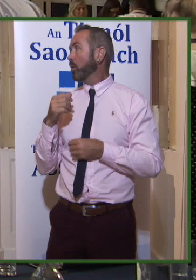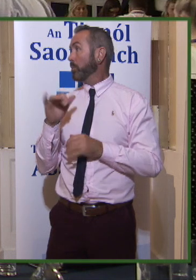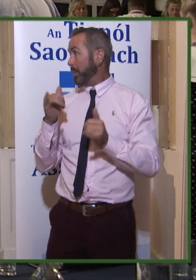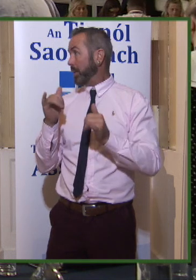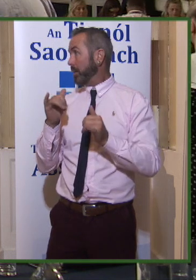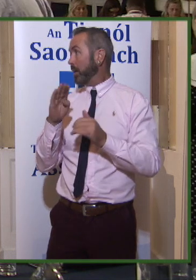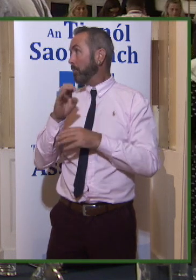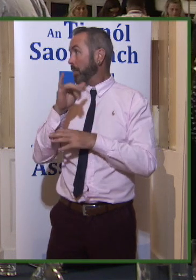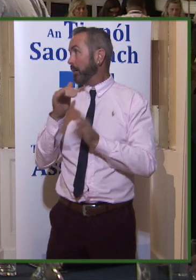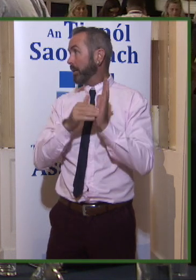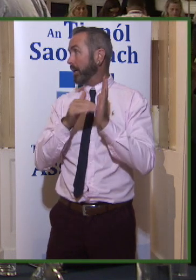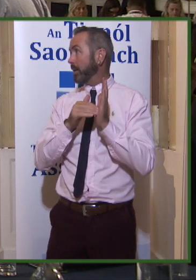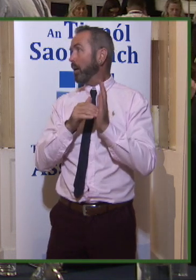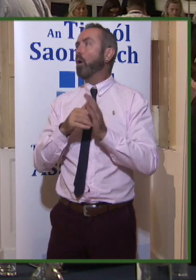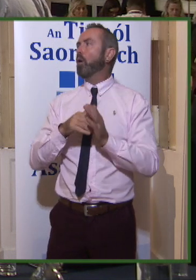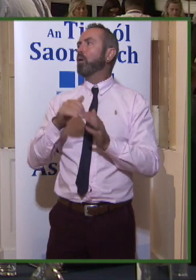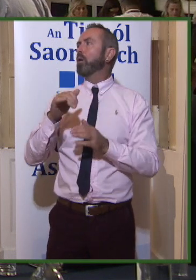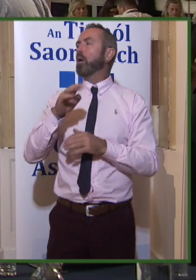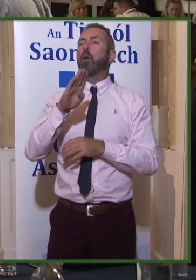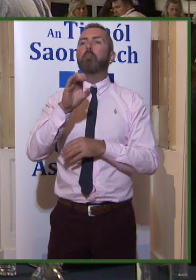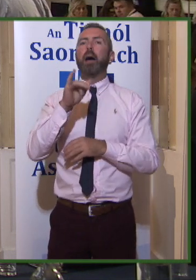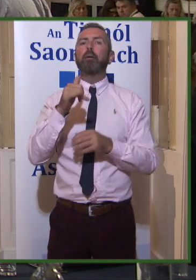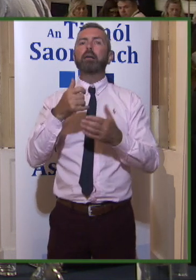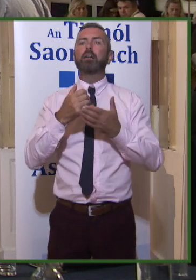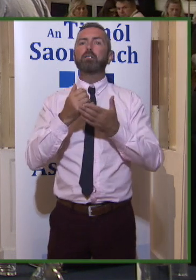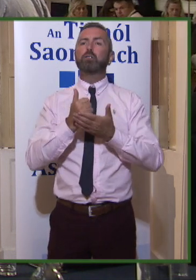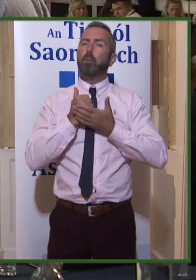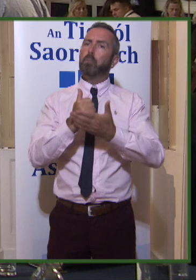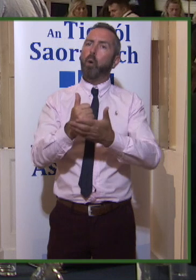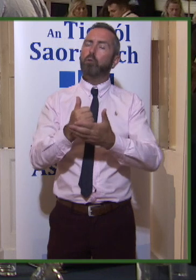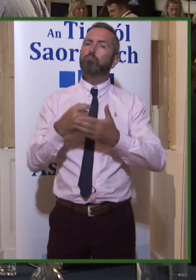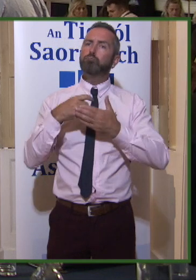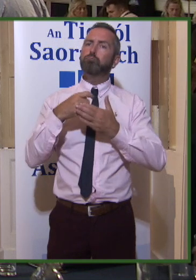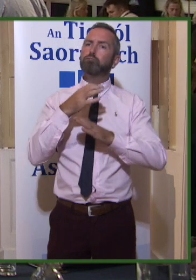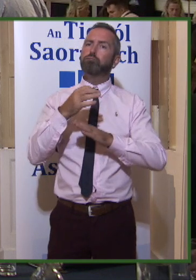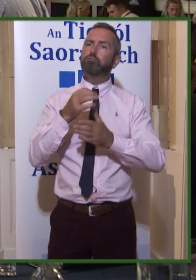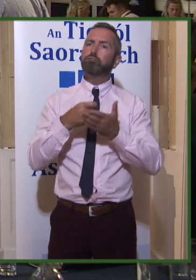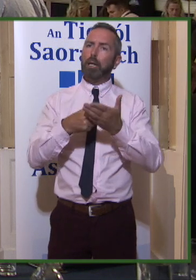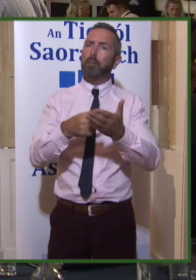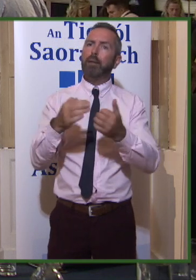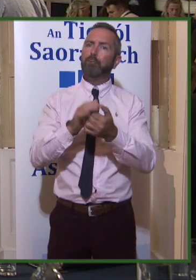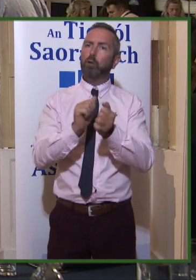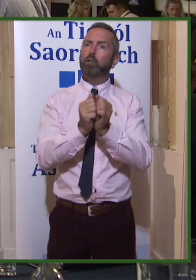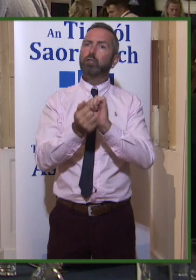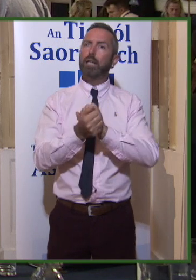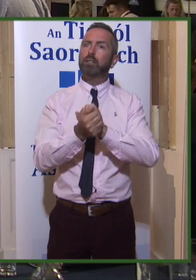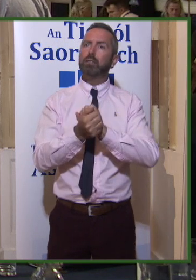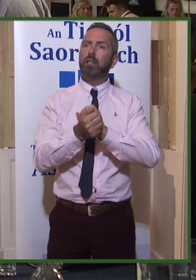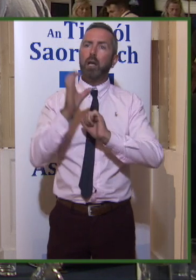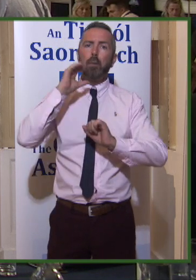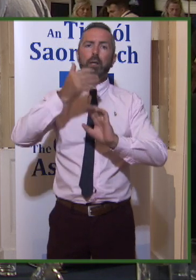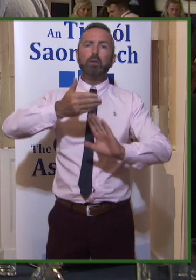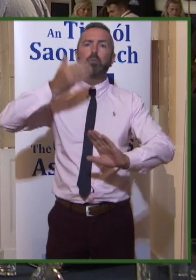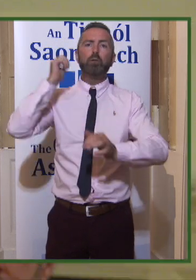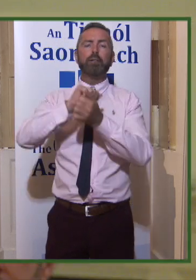Yeah, thanks. I'd just like to support John's suggestion. And I suppose fundamentally, the previous changes that